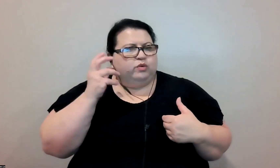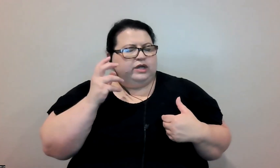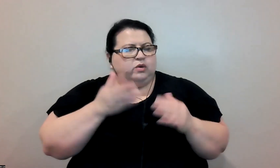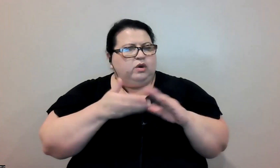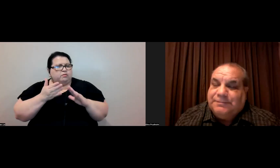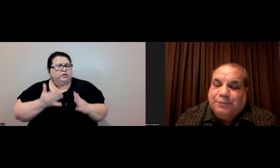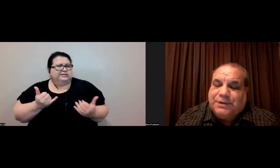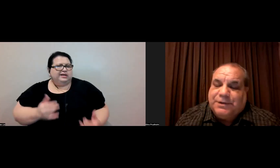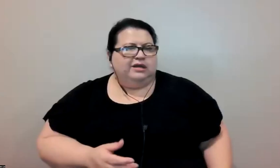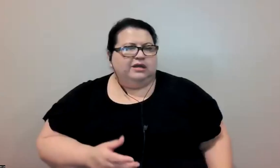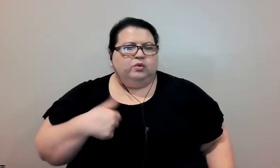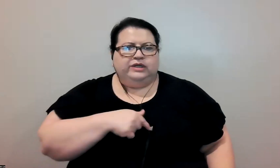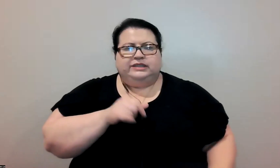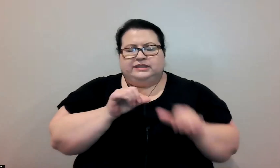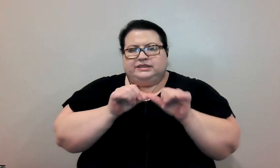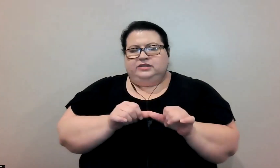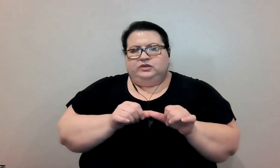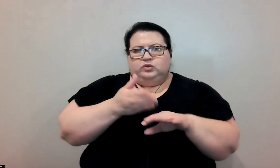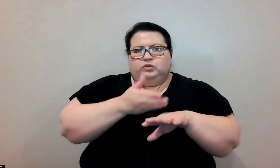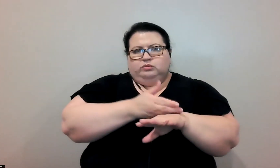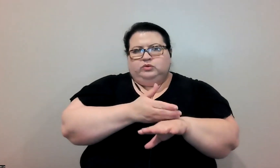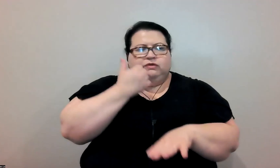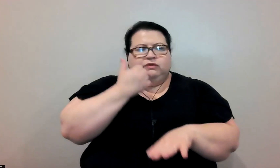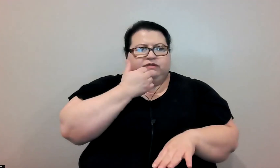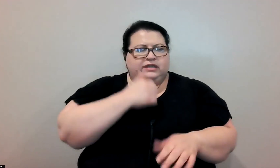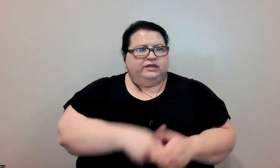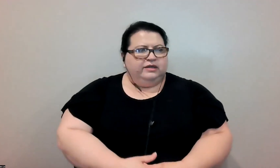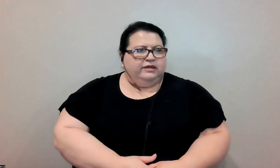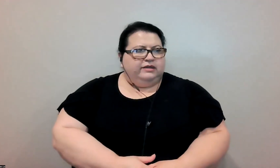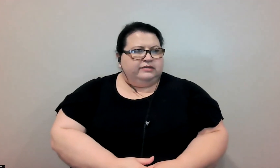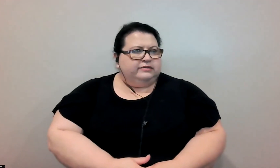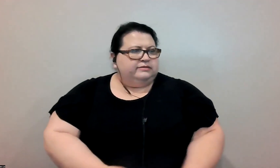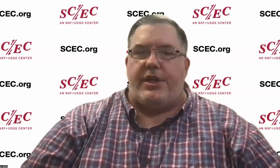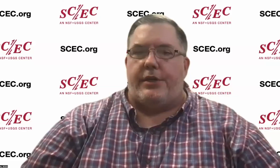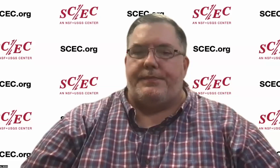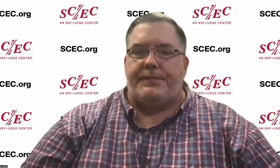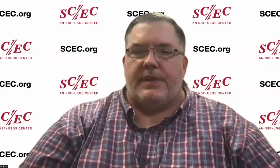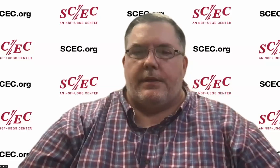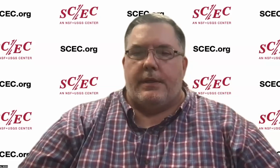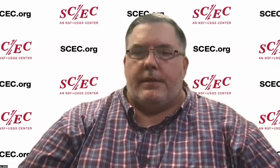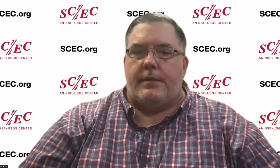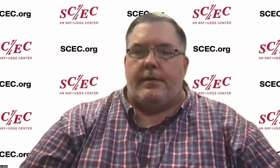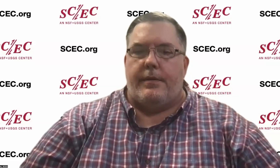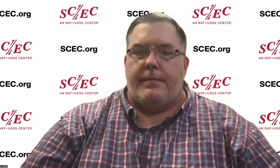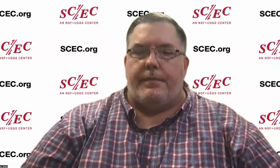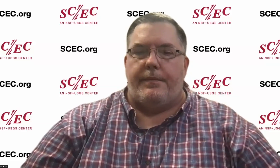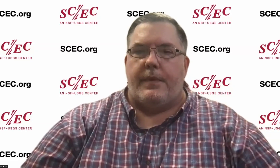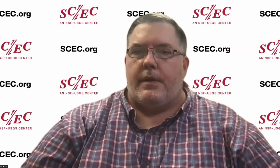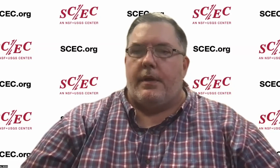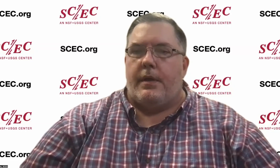So we're continuing to improve that each and every day. Thank you, Gino.